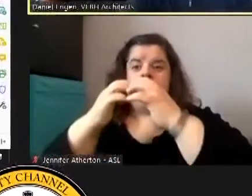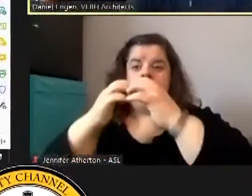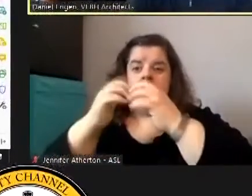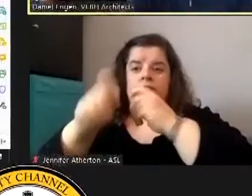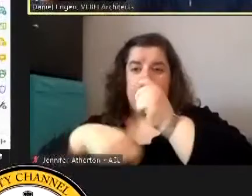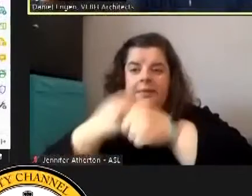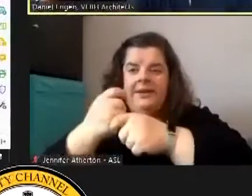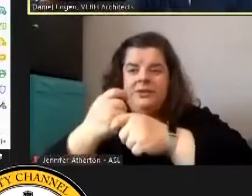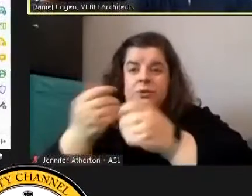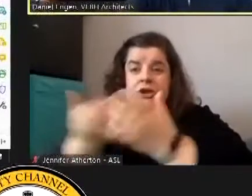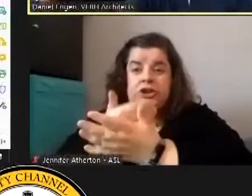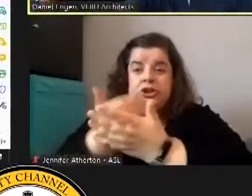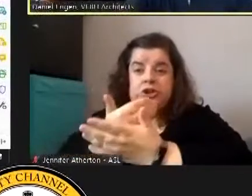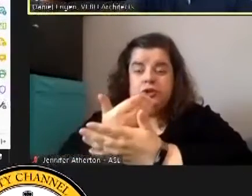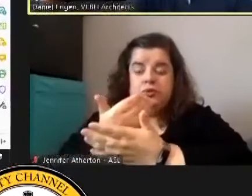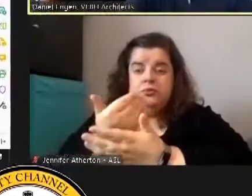building.